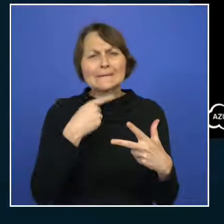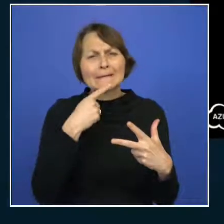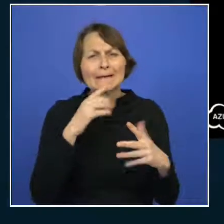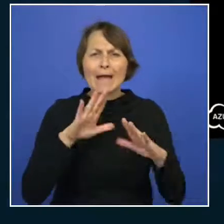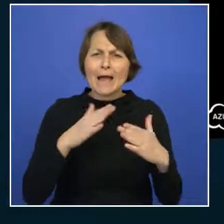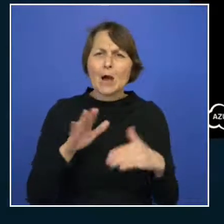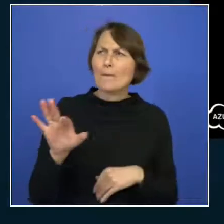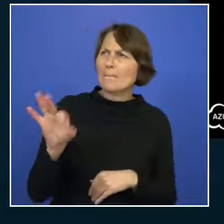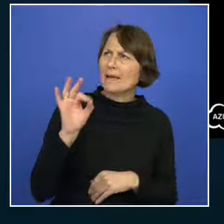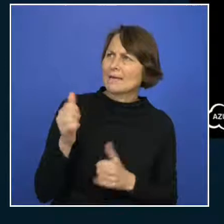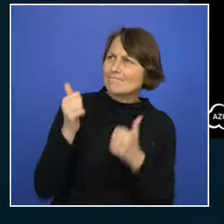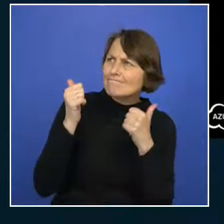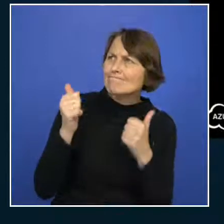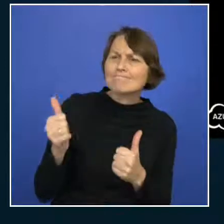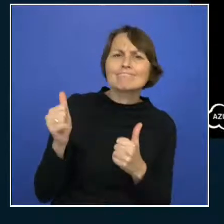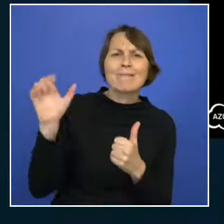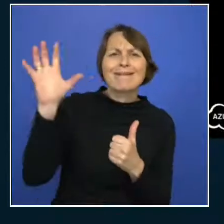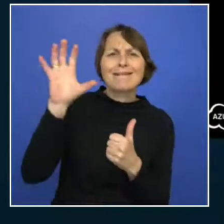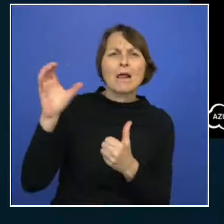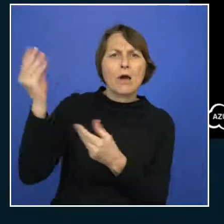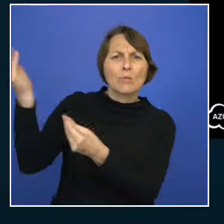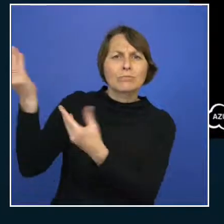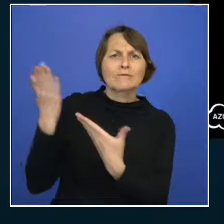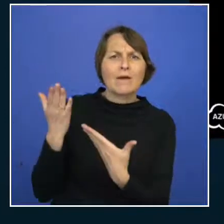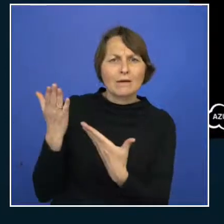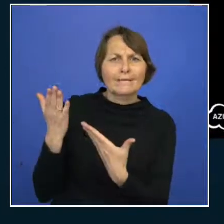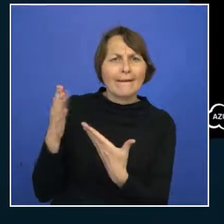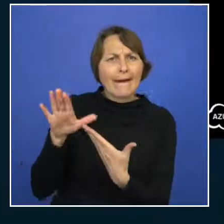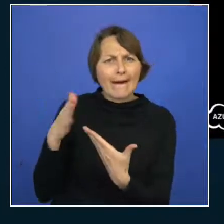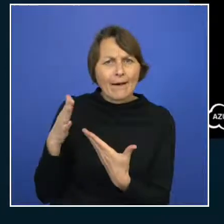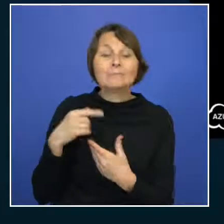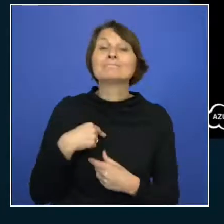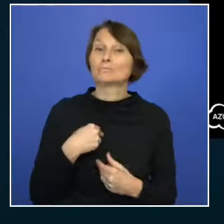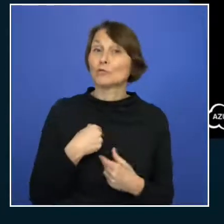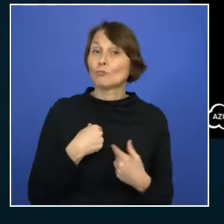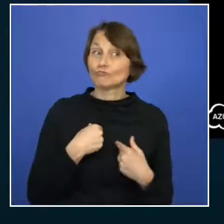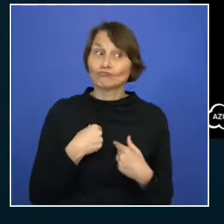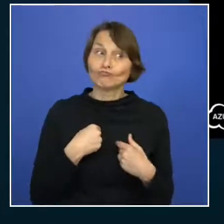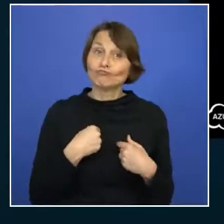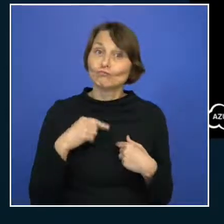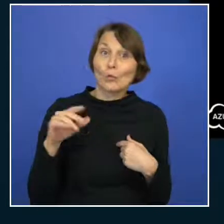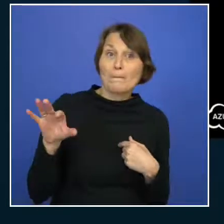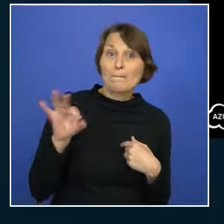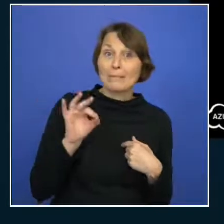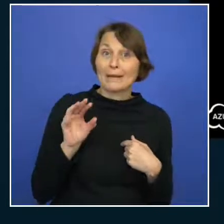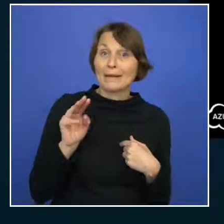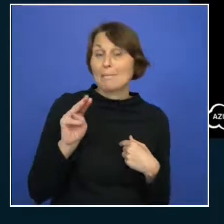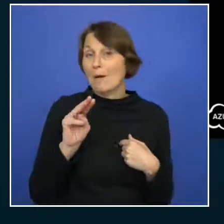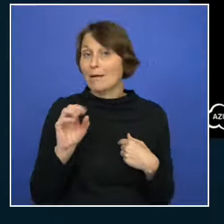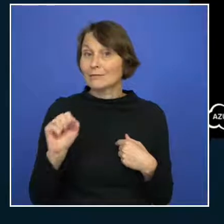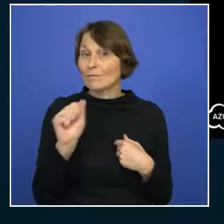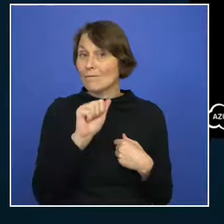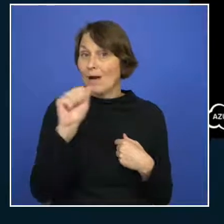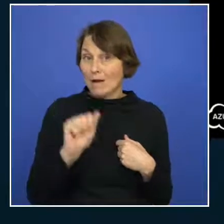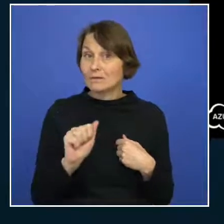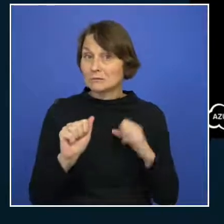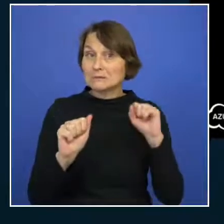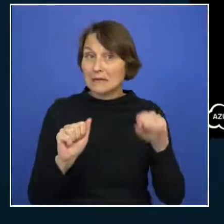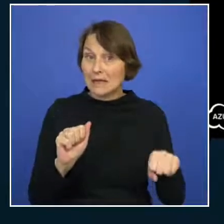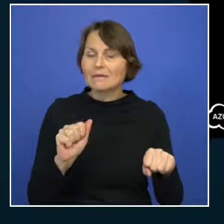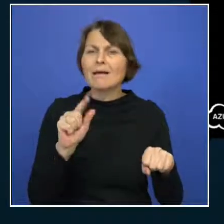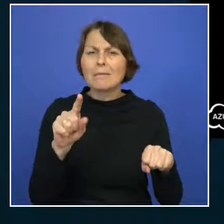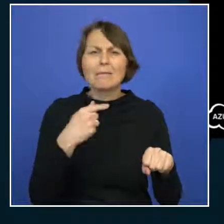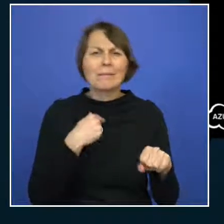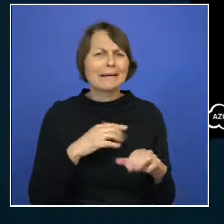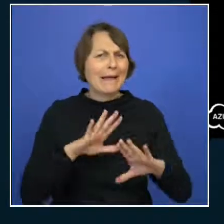example, in our case, we chose Microsoft Azure. It's also important to choose the right cloud services.